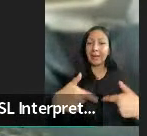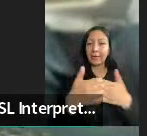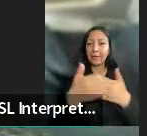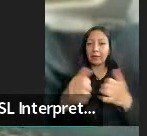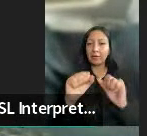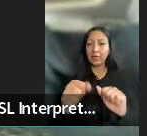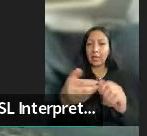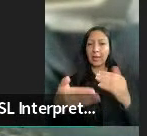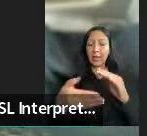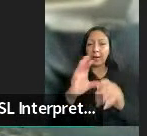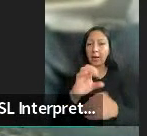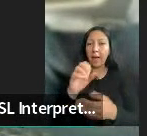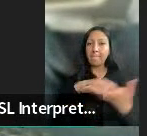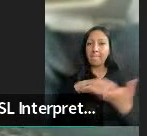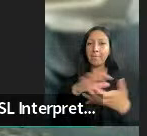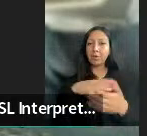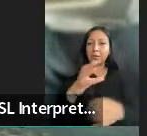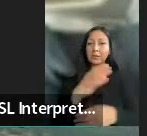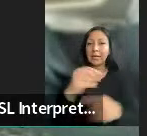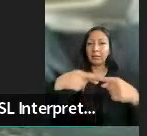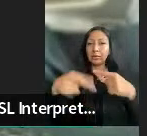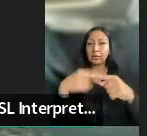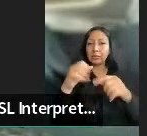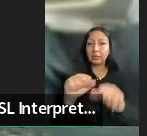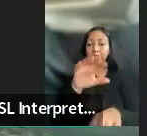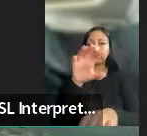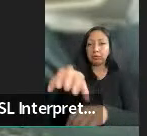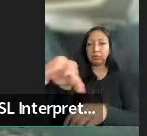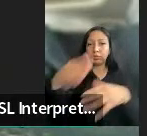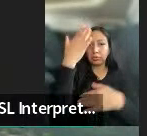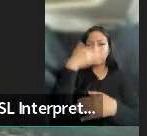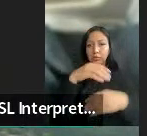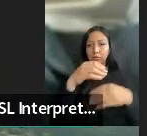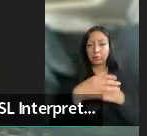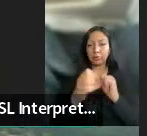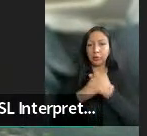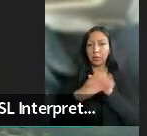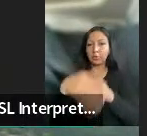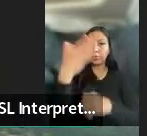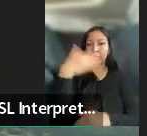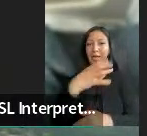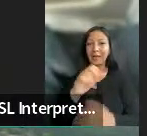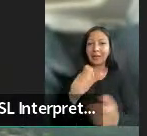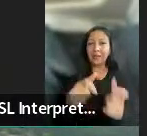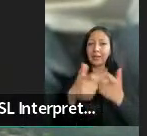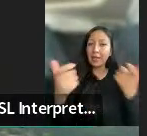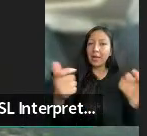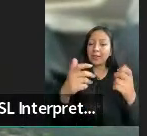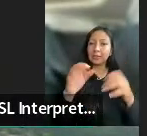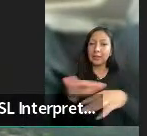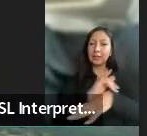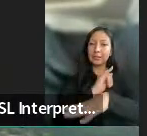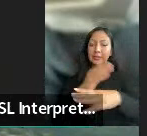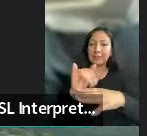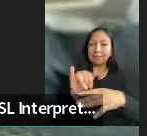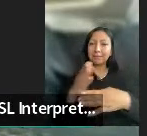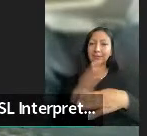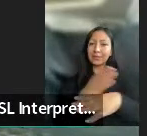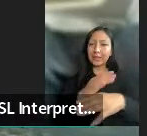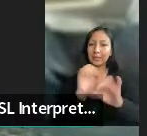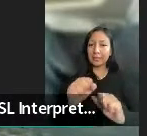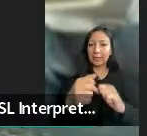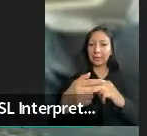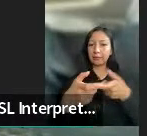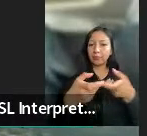and recycling facilities can locate in commercial storefronts, and that large-scale facilities are clearly required to remain in